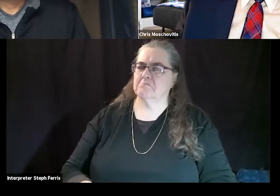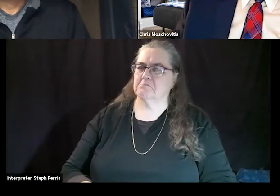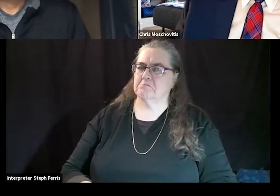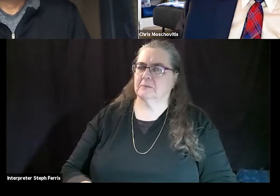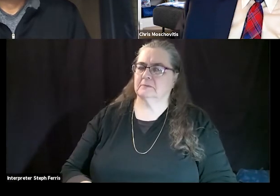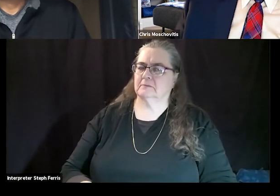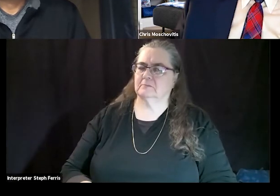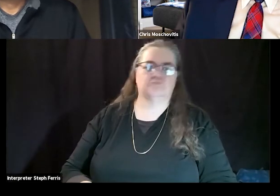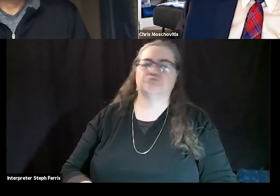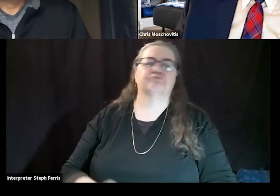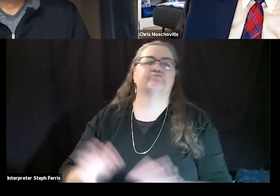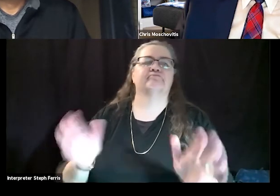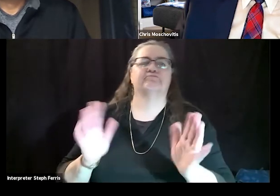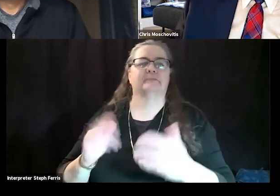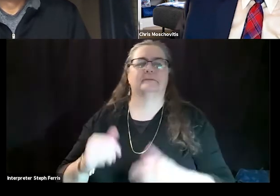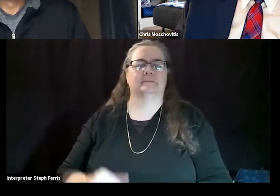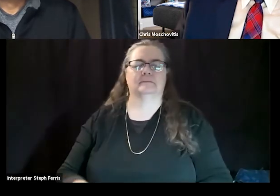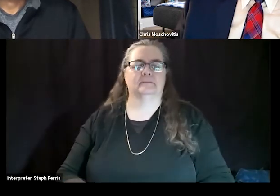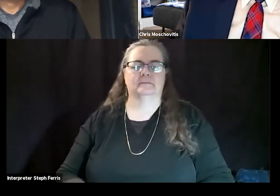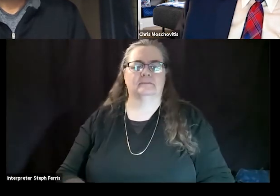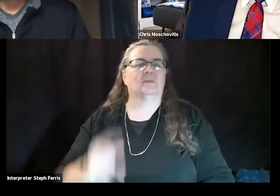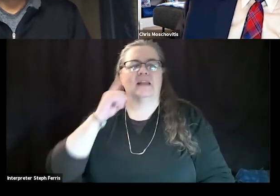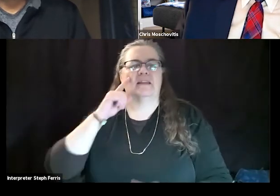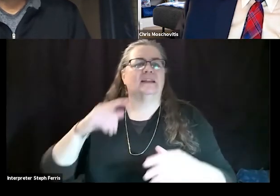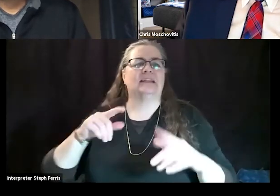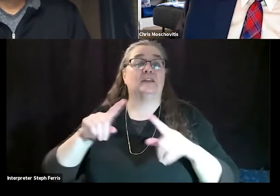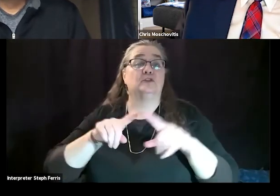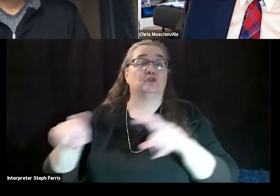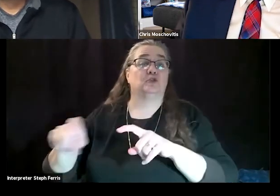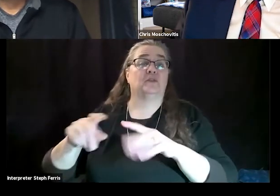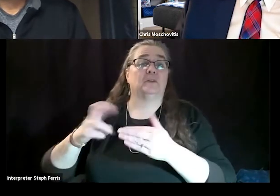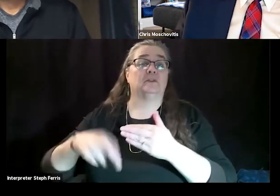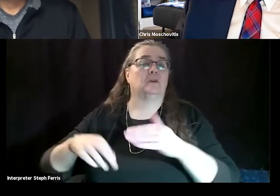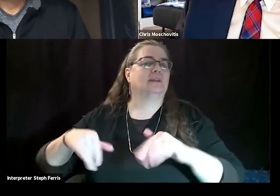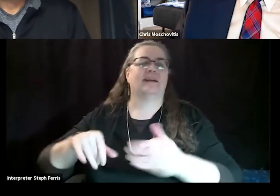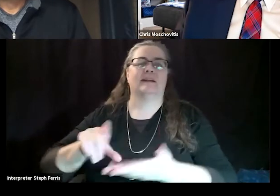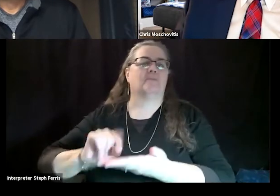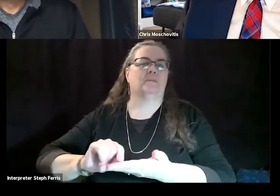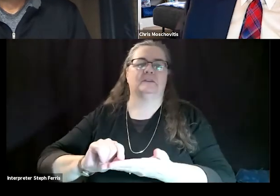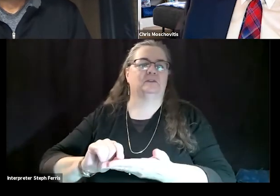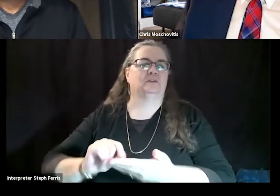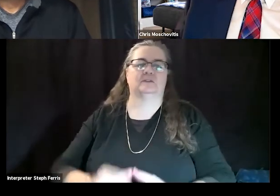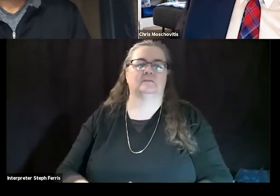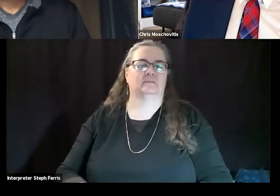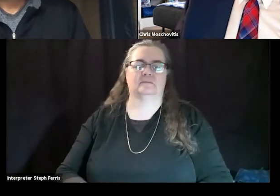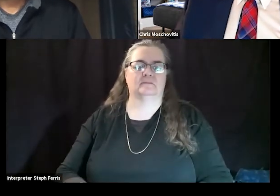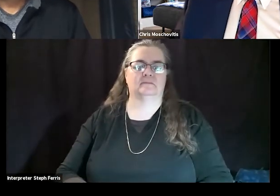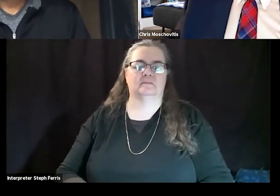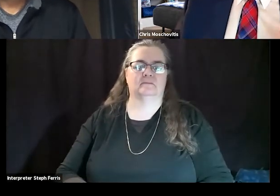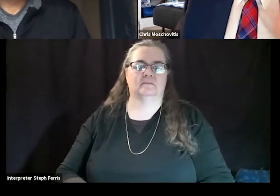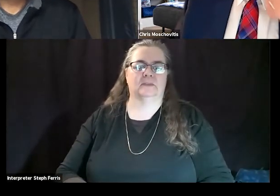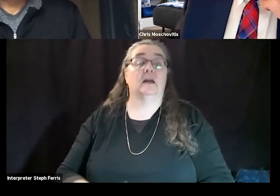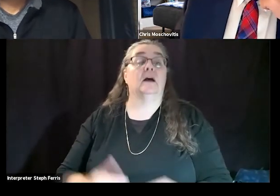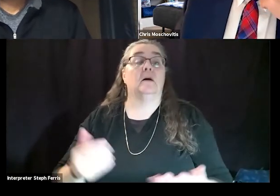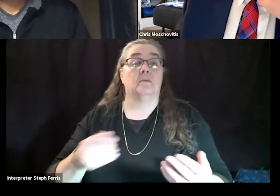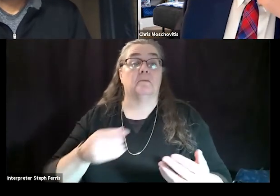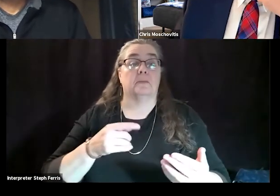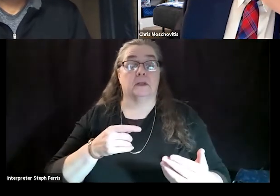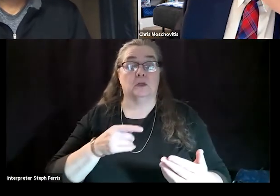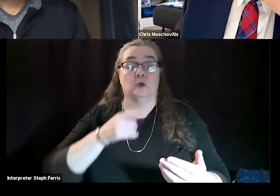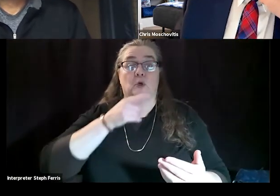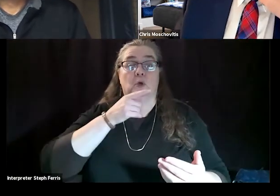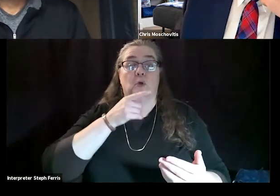No, I don't see it. I don't think it's out yet. But in terms of organizations to join, not